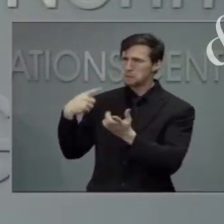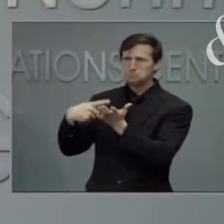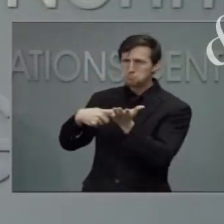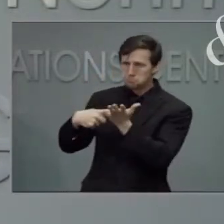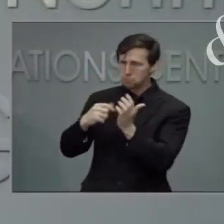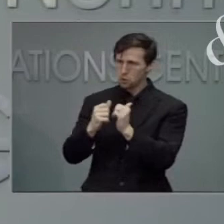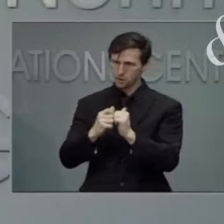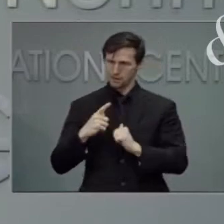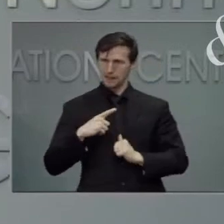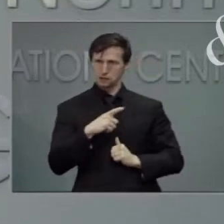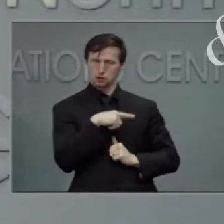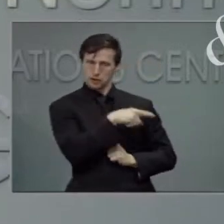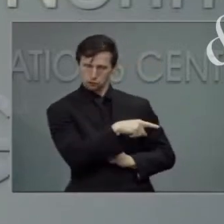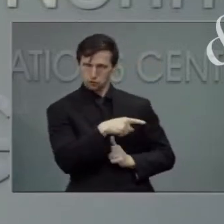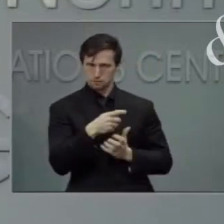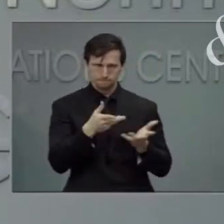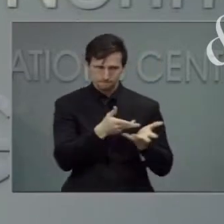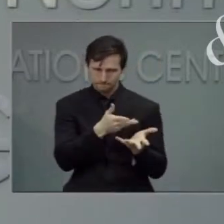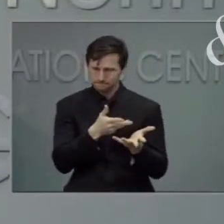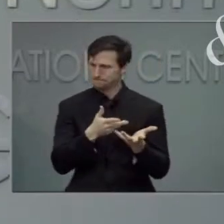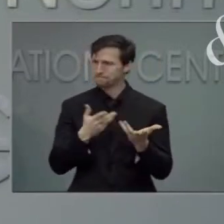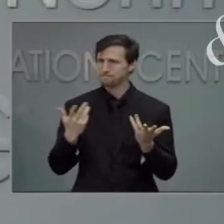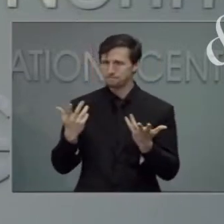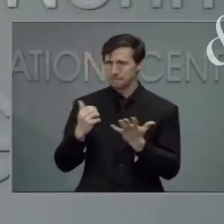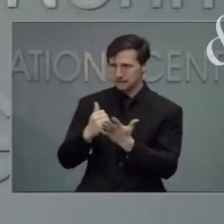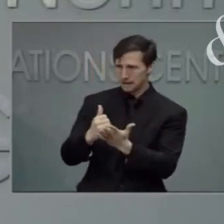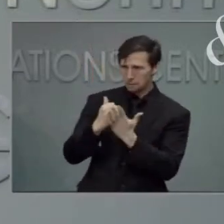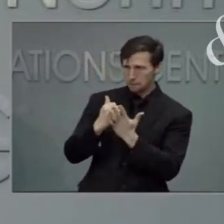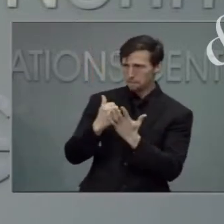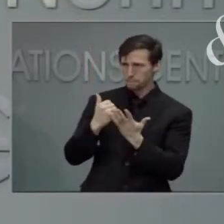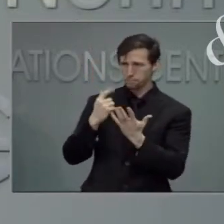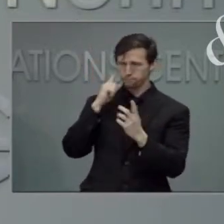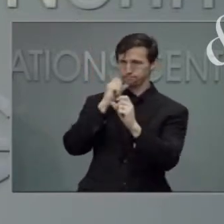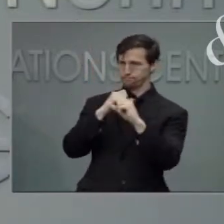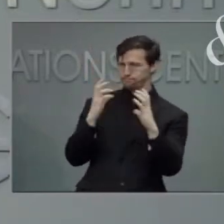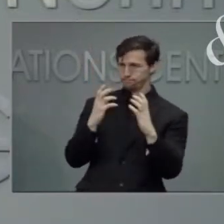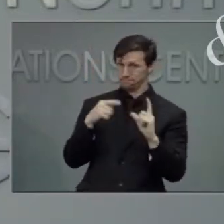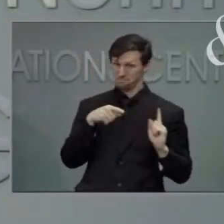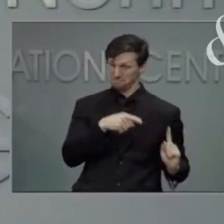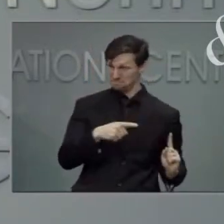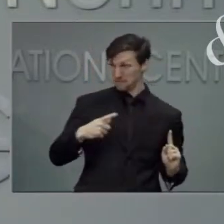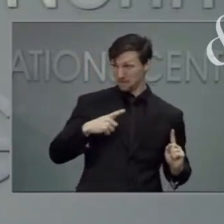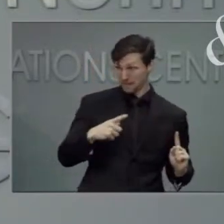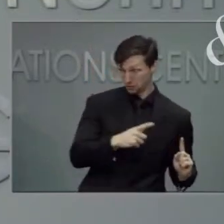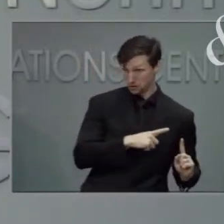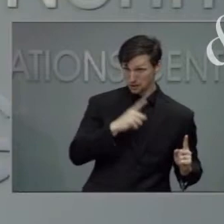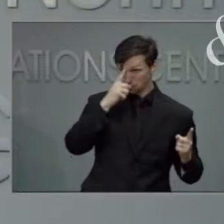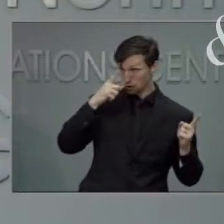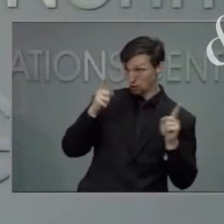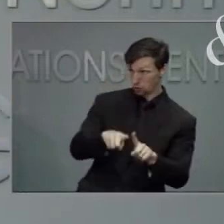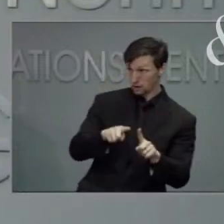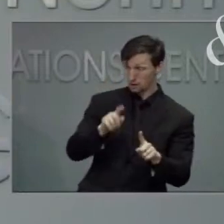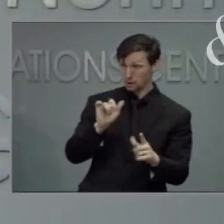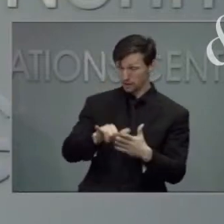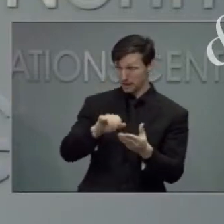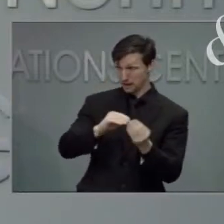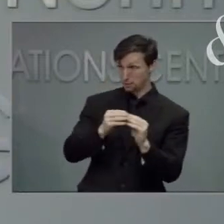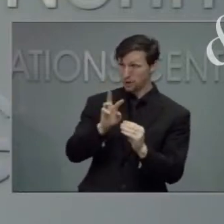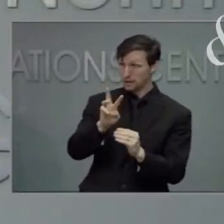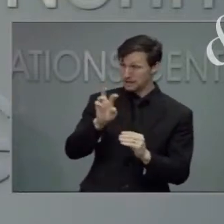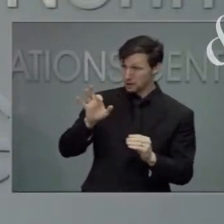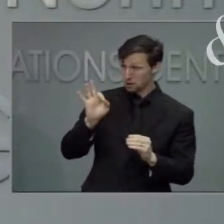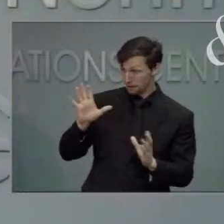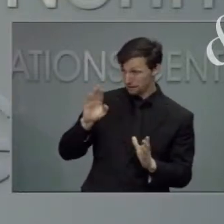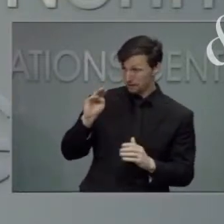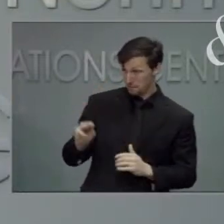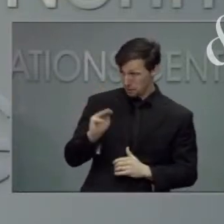legislative leaders. I'm wondering if you can shed a little light on, are they in agreement with this 695 number and these one-time